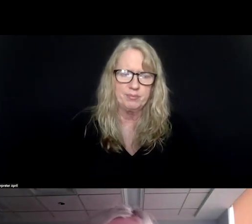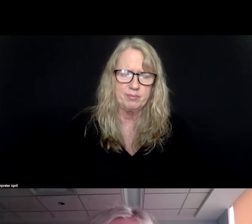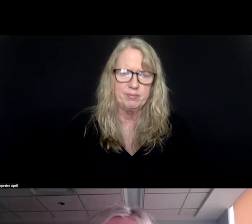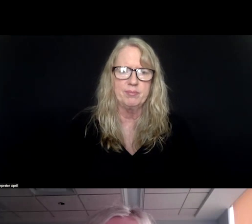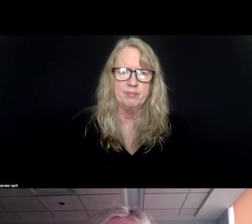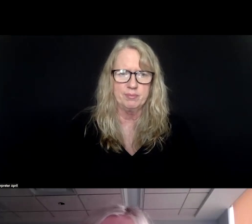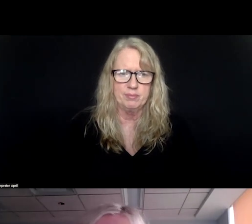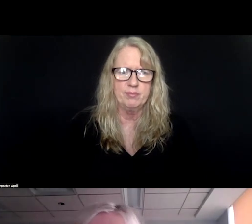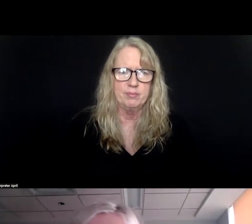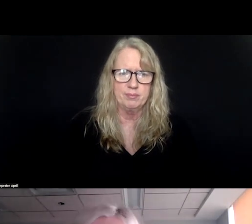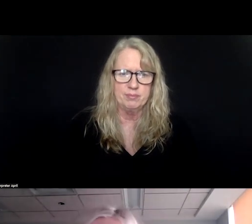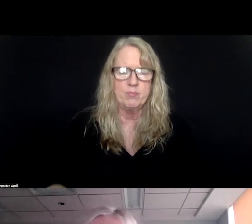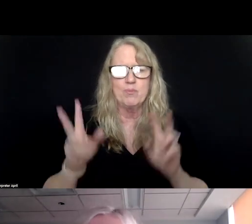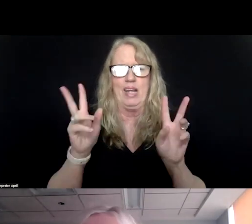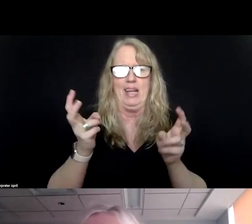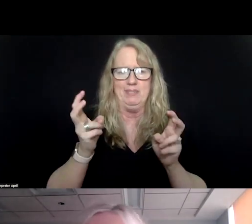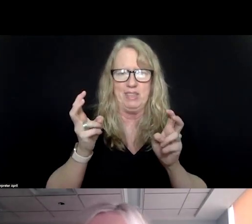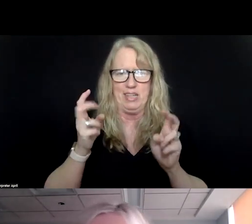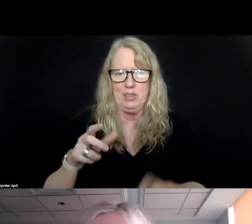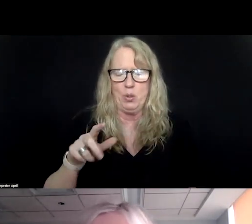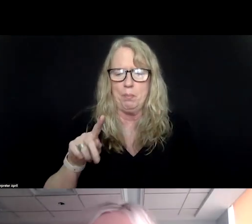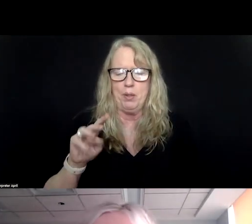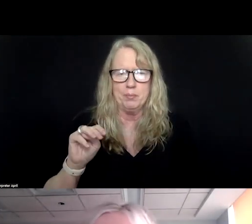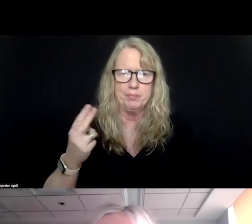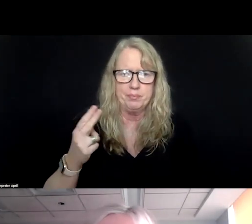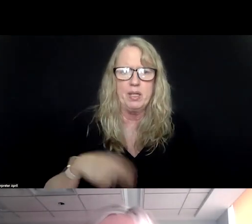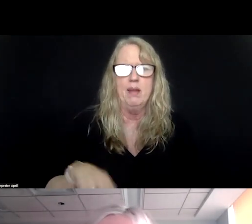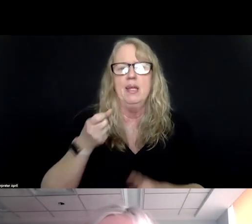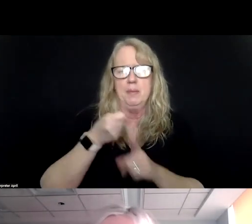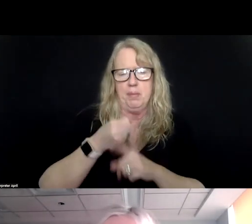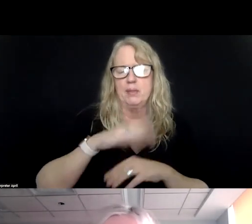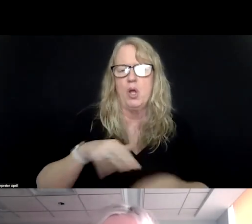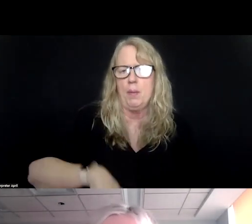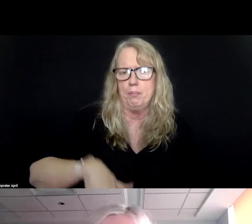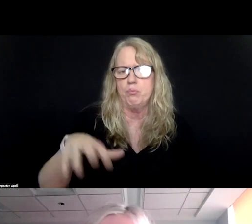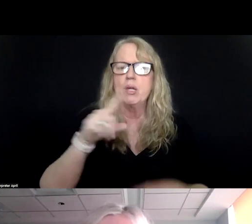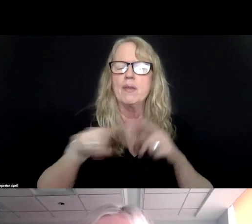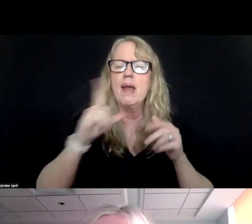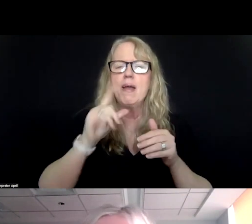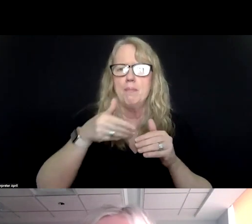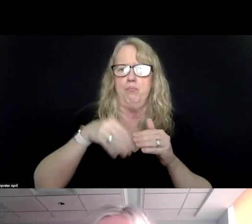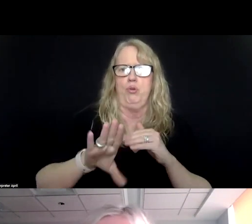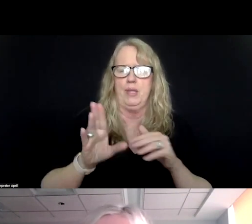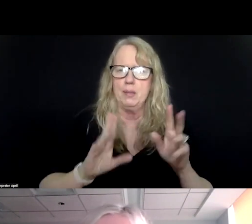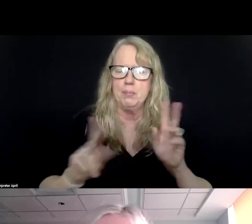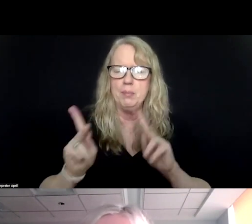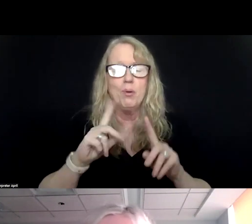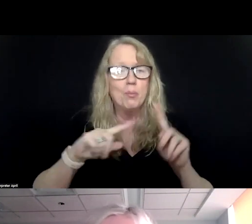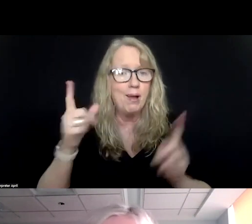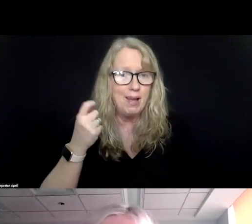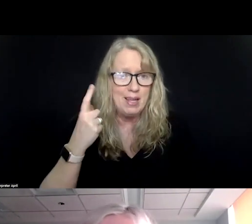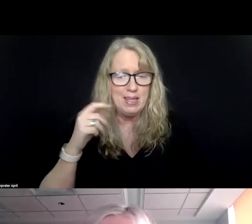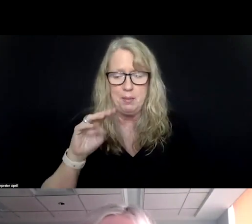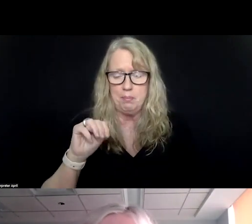So I've titled this slide Perinatal Mental Health Impact on Pregnant and Birthing People, but the reality is that